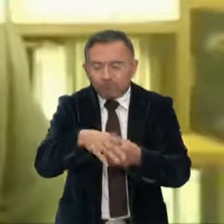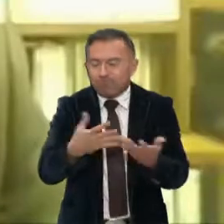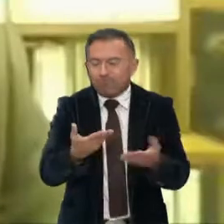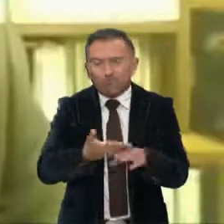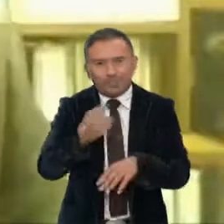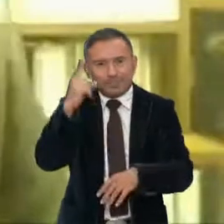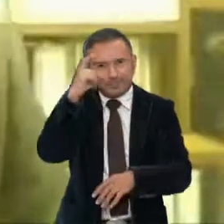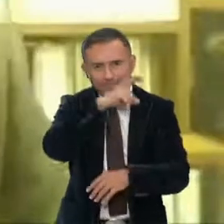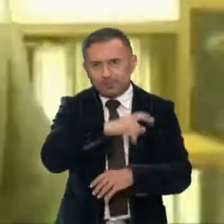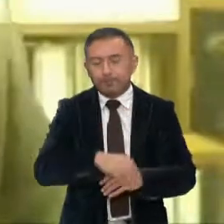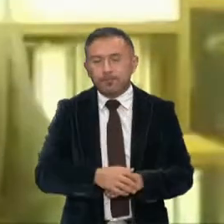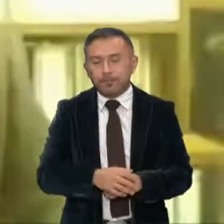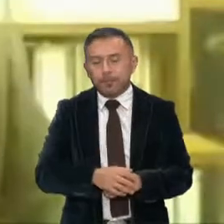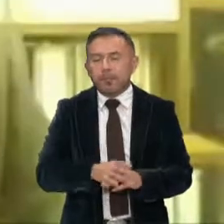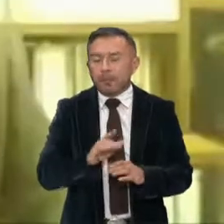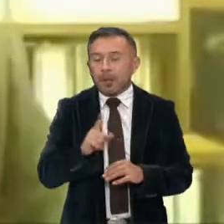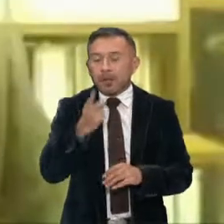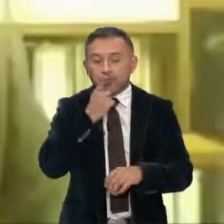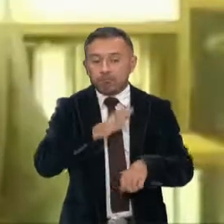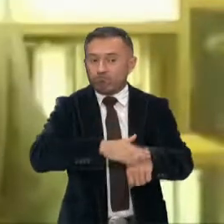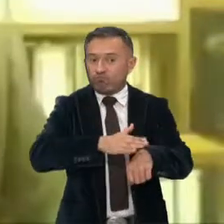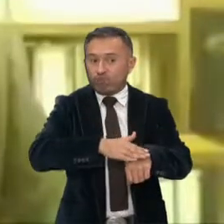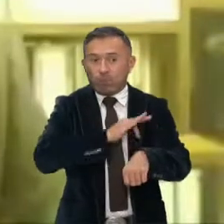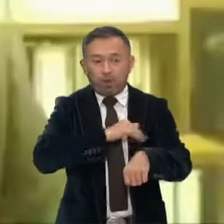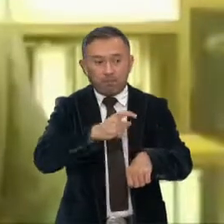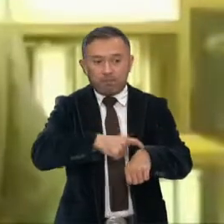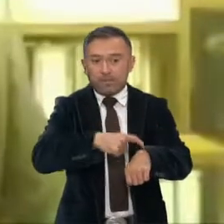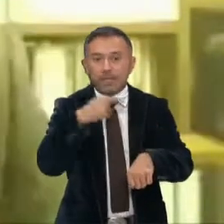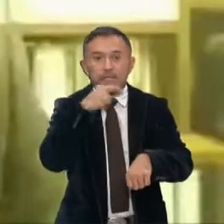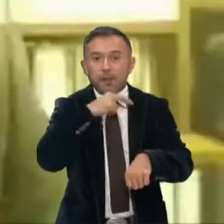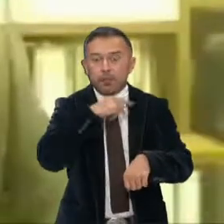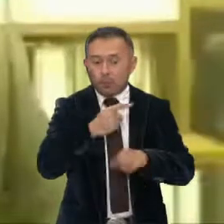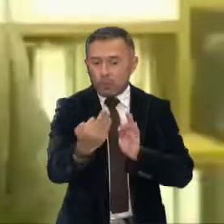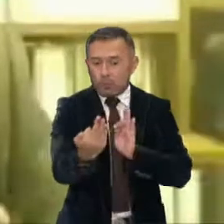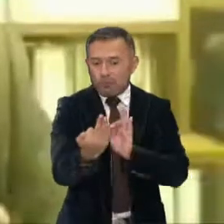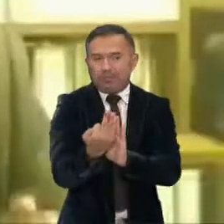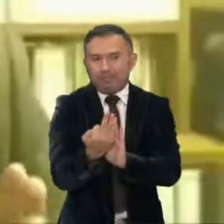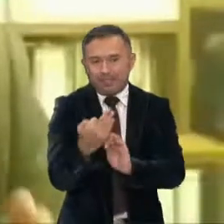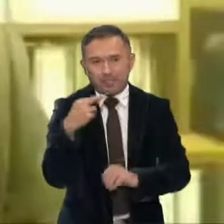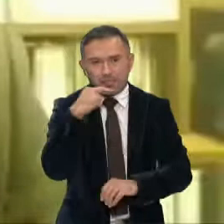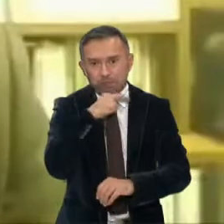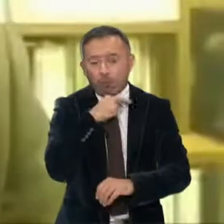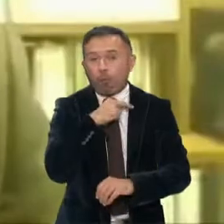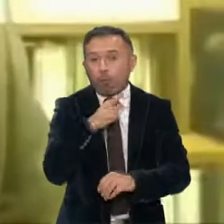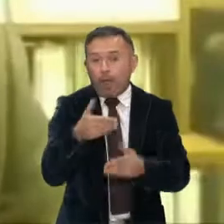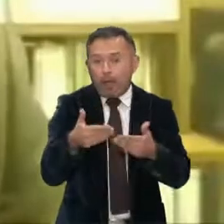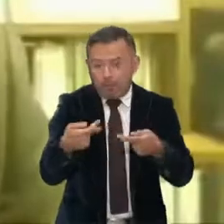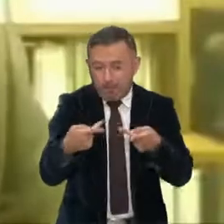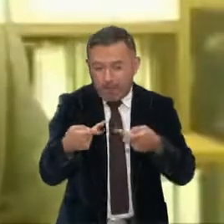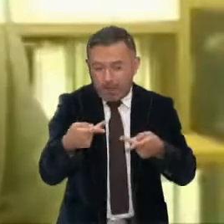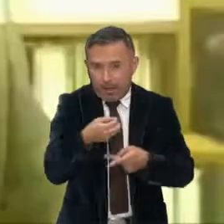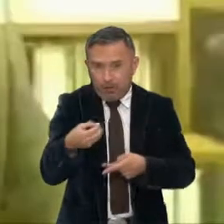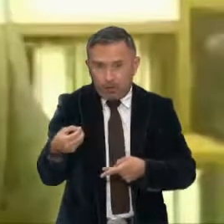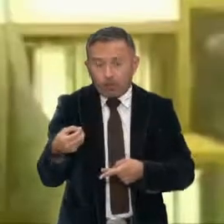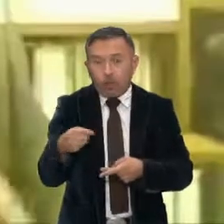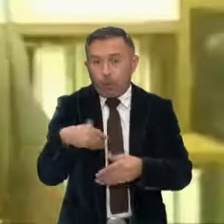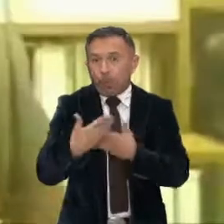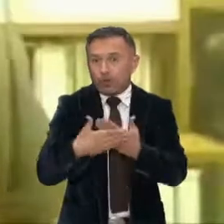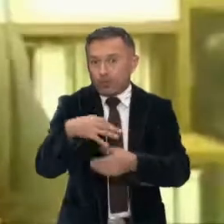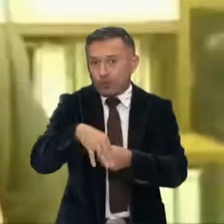scenario to carry out an election. And finally, we had a very brief time to organize the